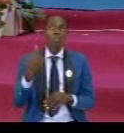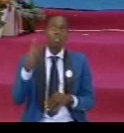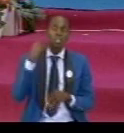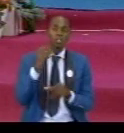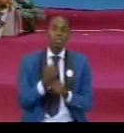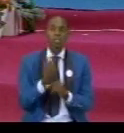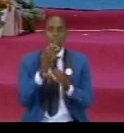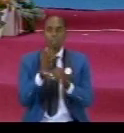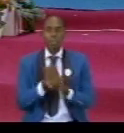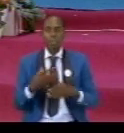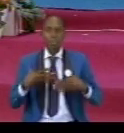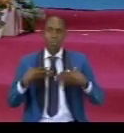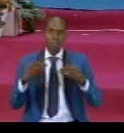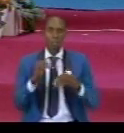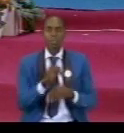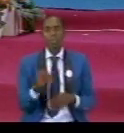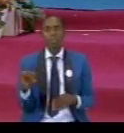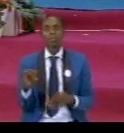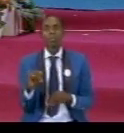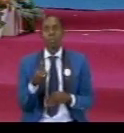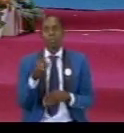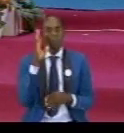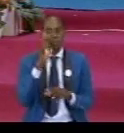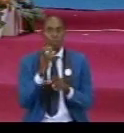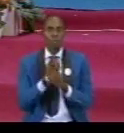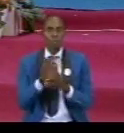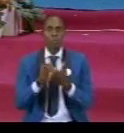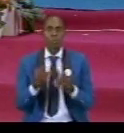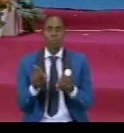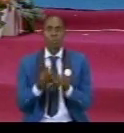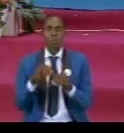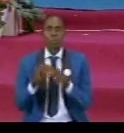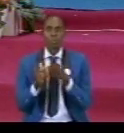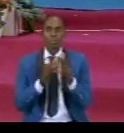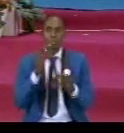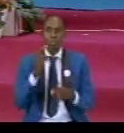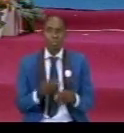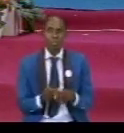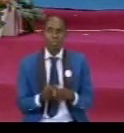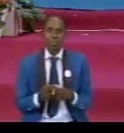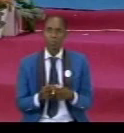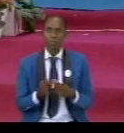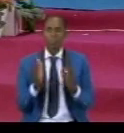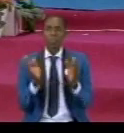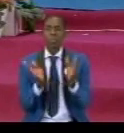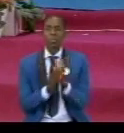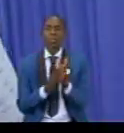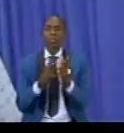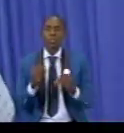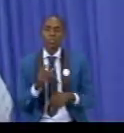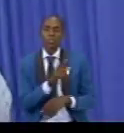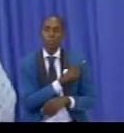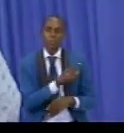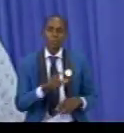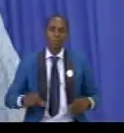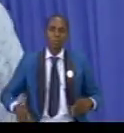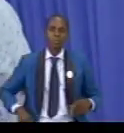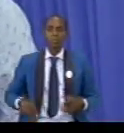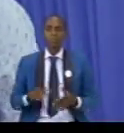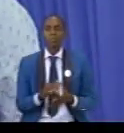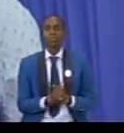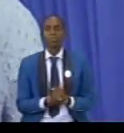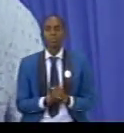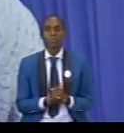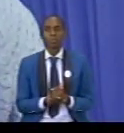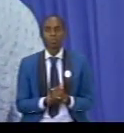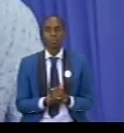free of charge. You will receive your own too in Jesus' name. Amen. Praise the Lord. My